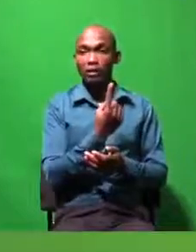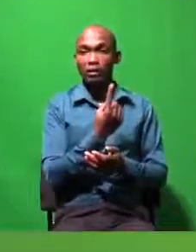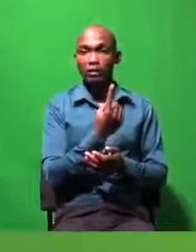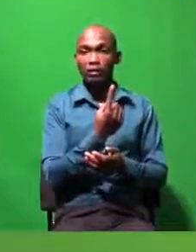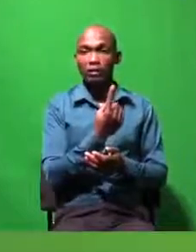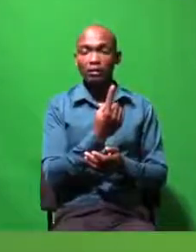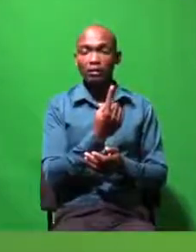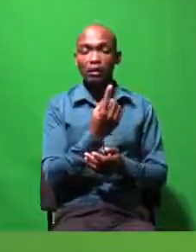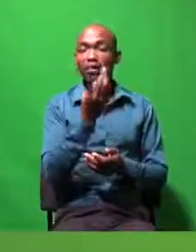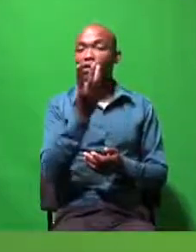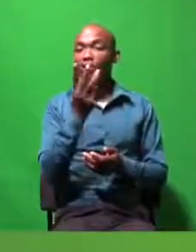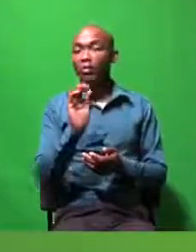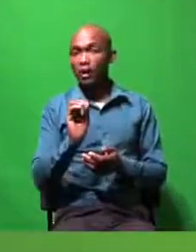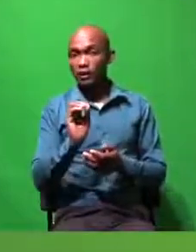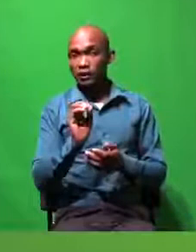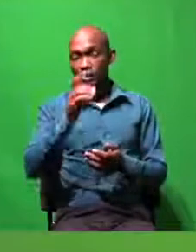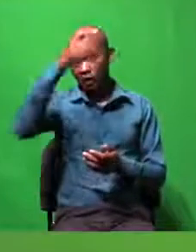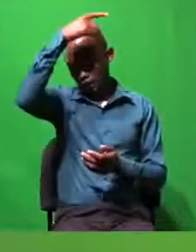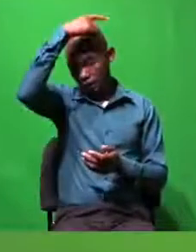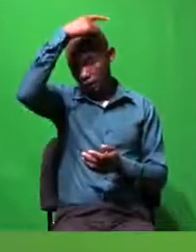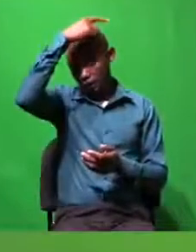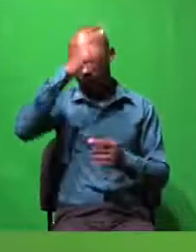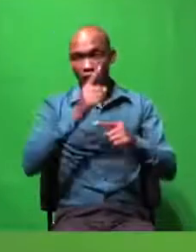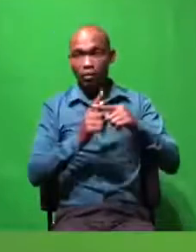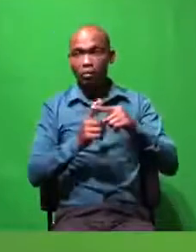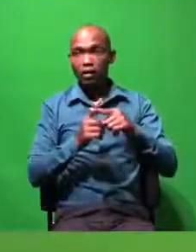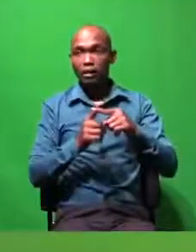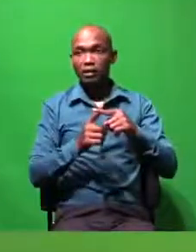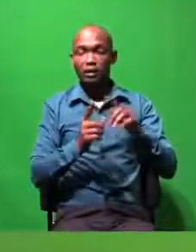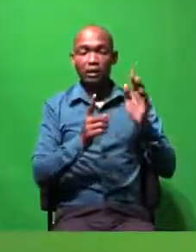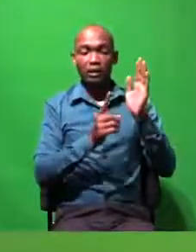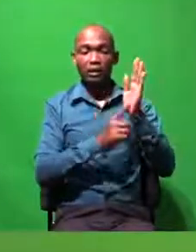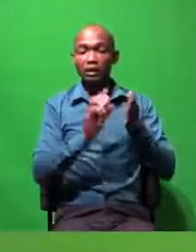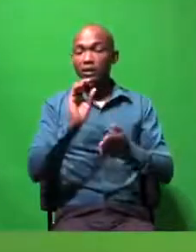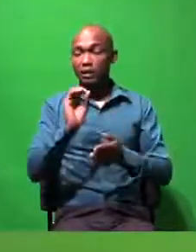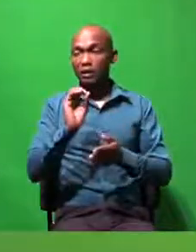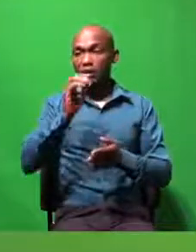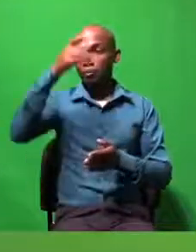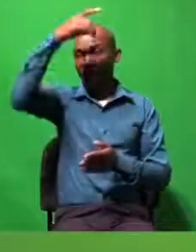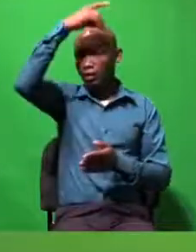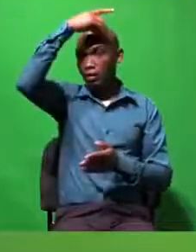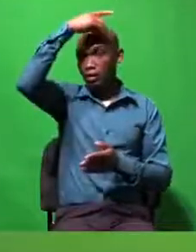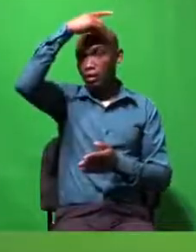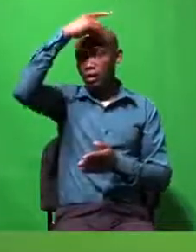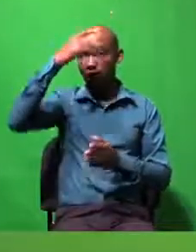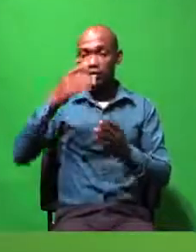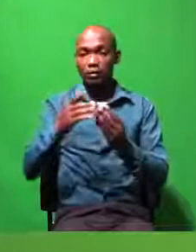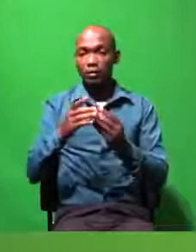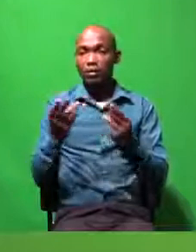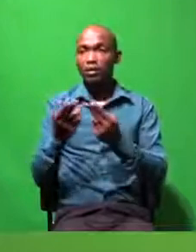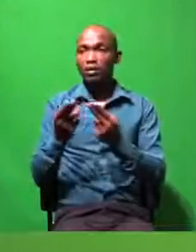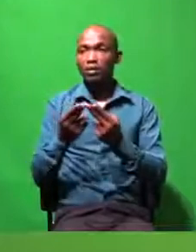130 degrees plus 50 degrees is equal to 180